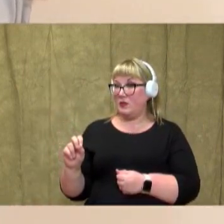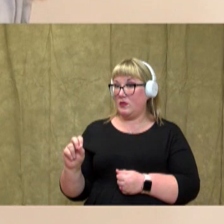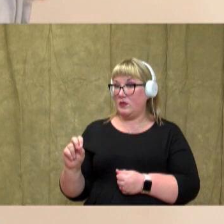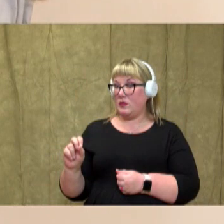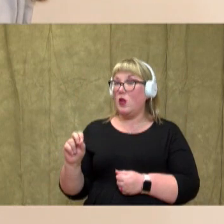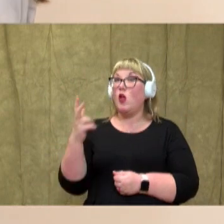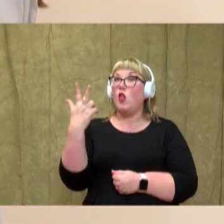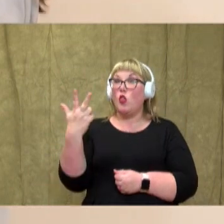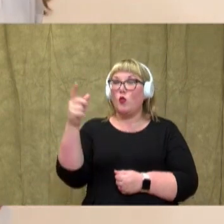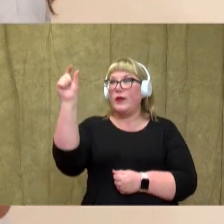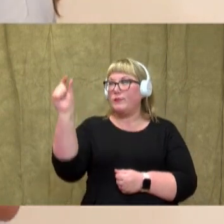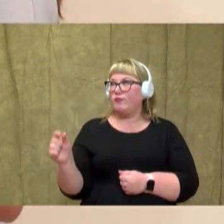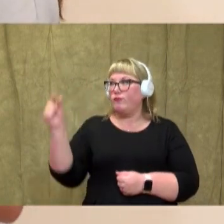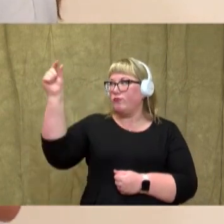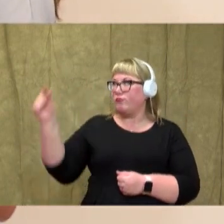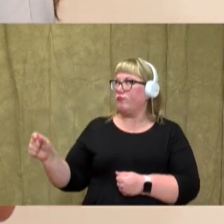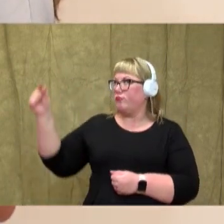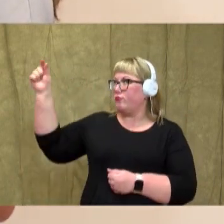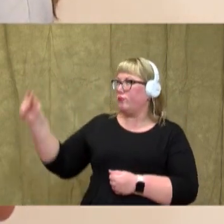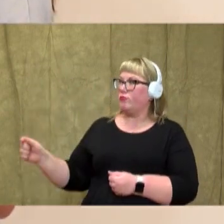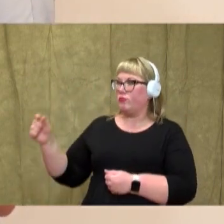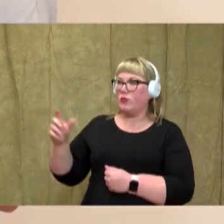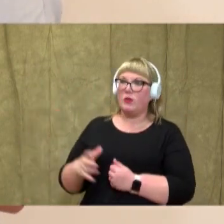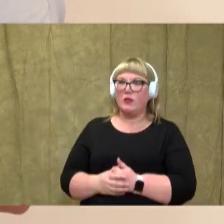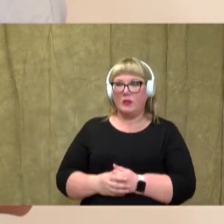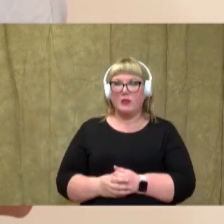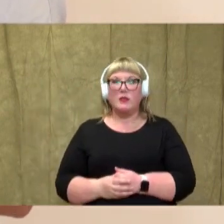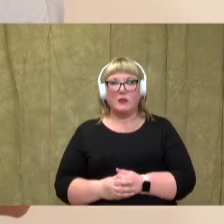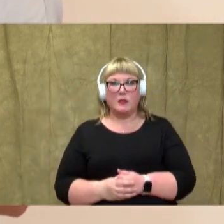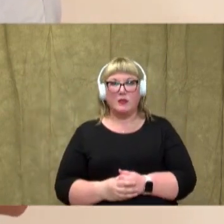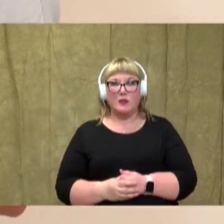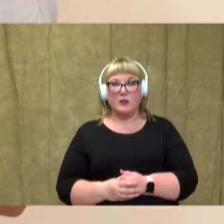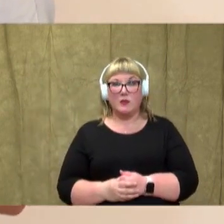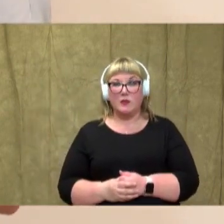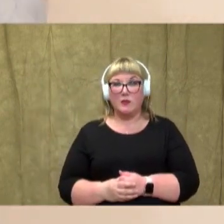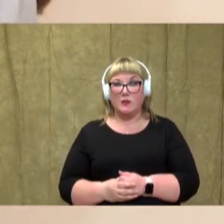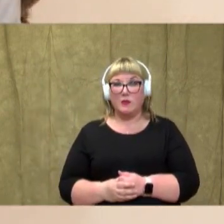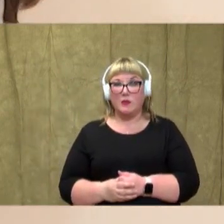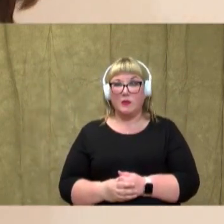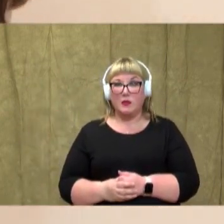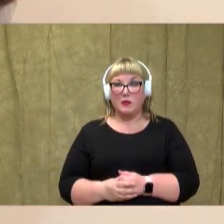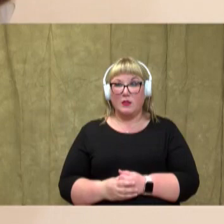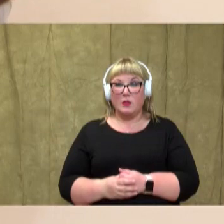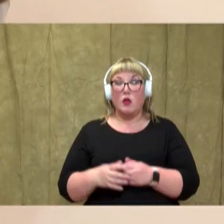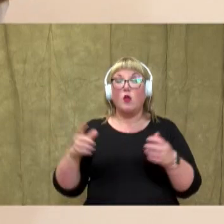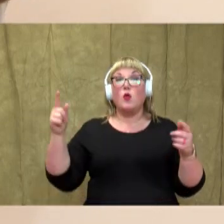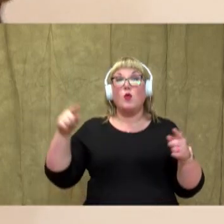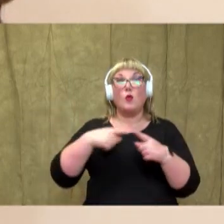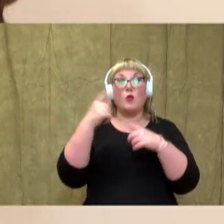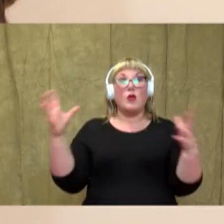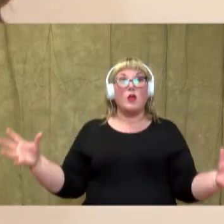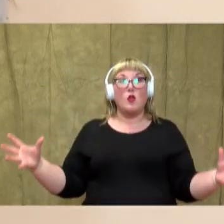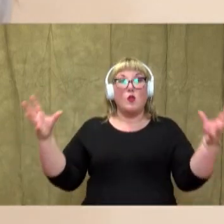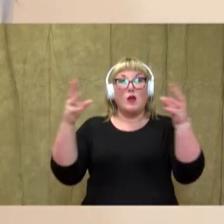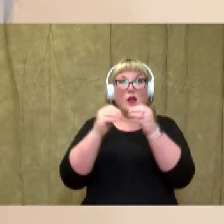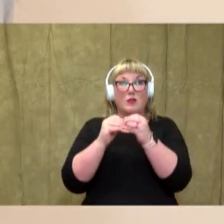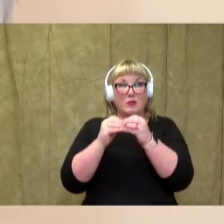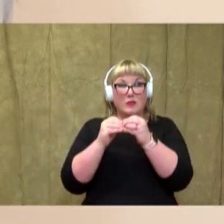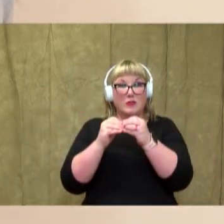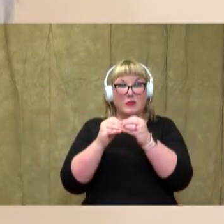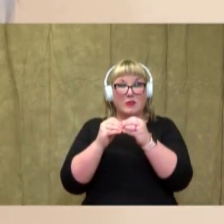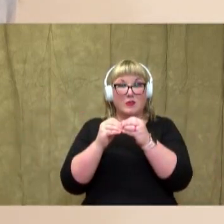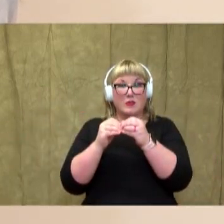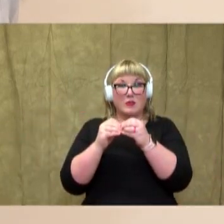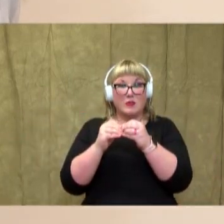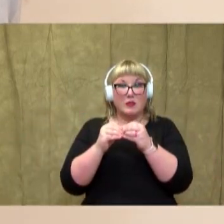with the 3 rods to represent the 3 in the tens place. When you add these together, we're going